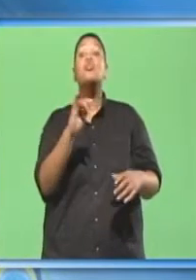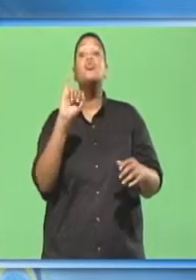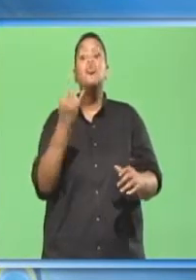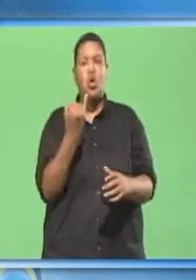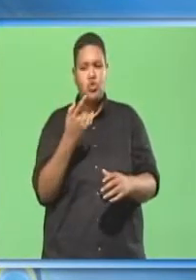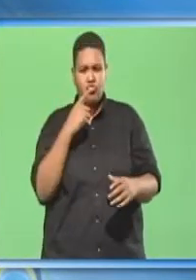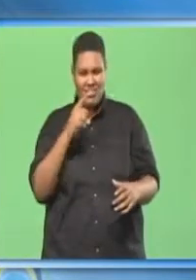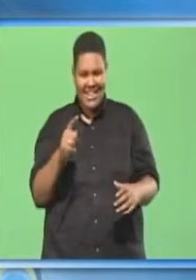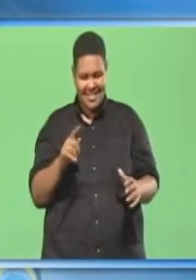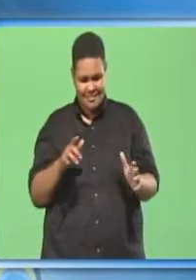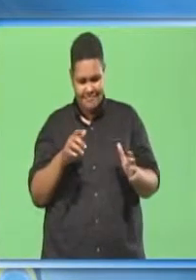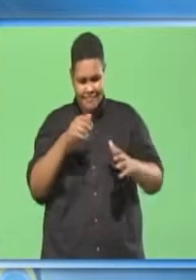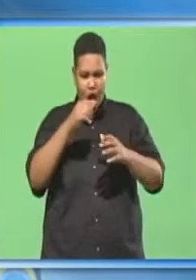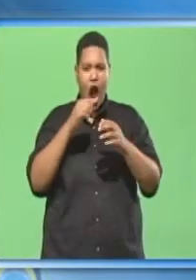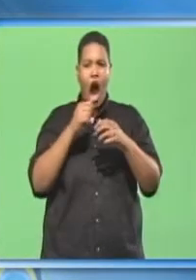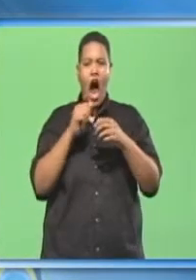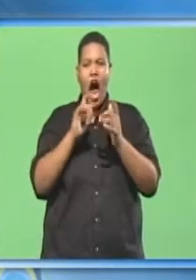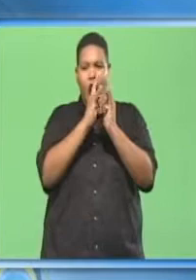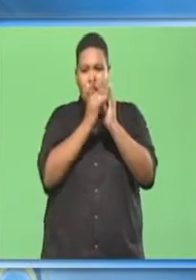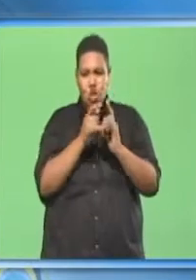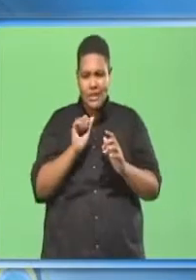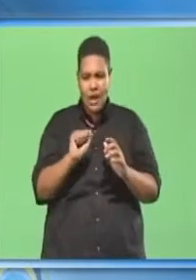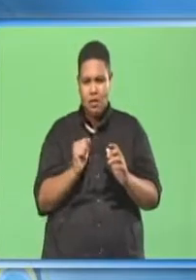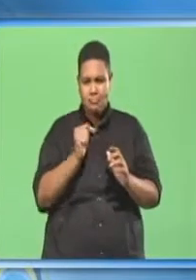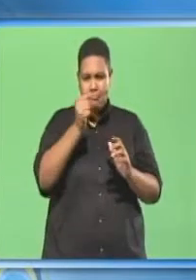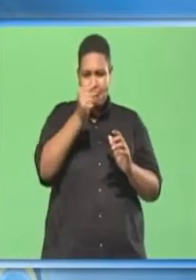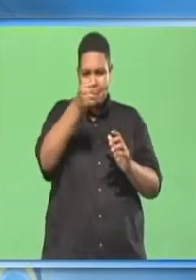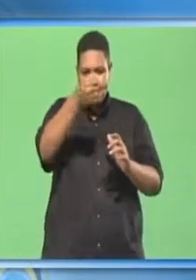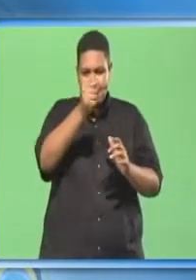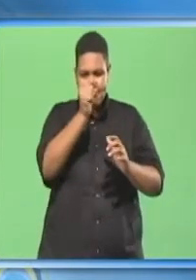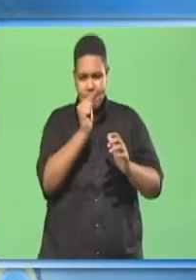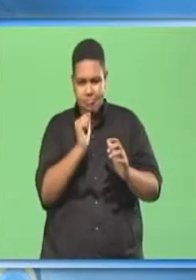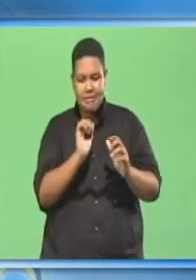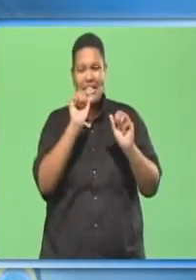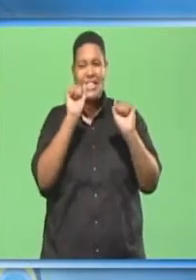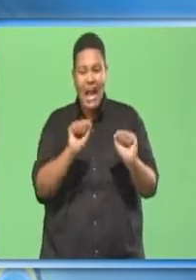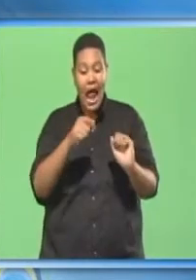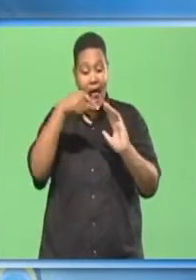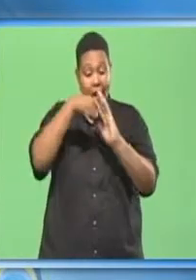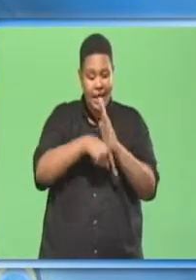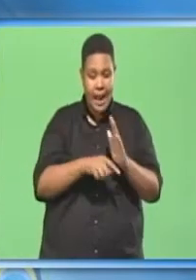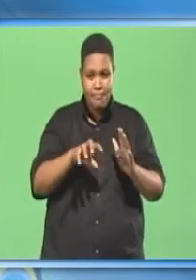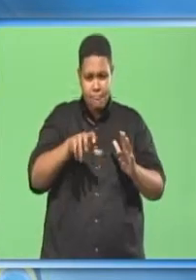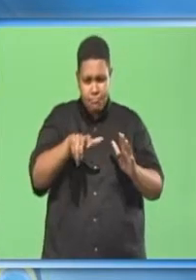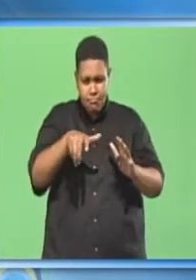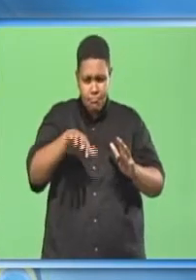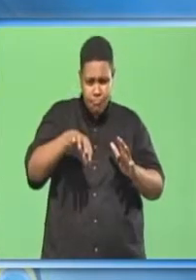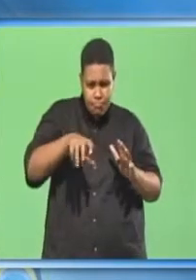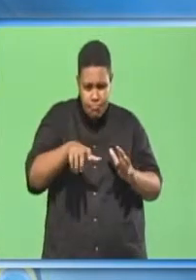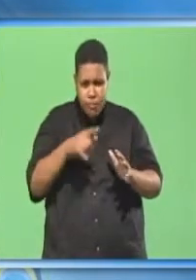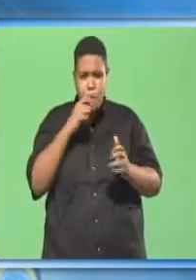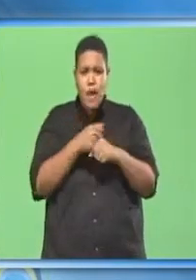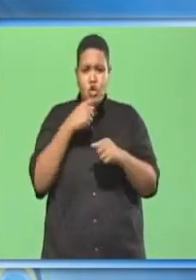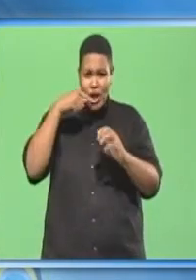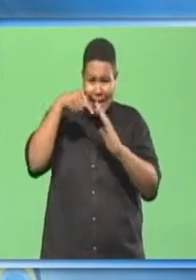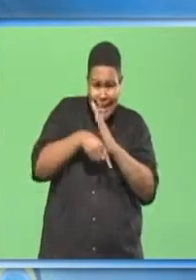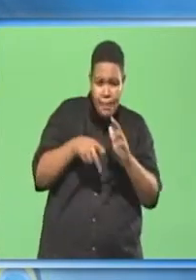of a lateral adjustment lever which adjusts the angle of the blade, and a depth adjustment knob which adjusts the depth of the